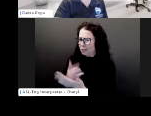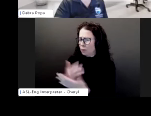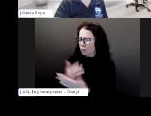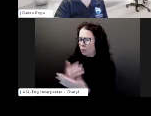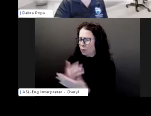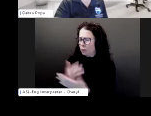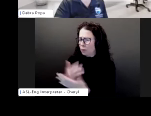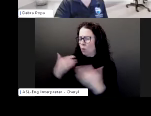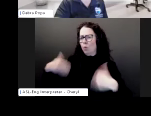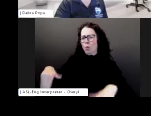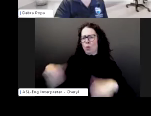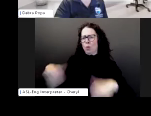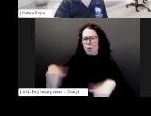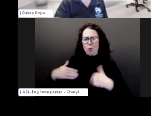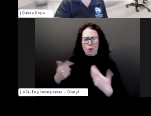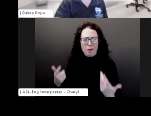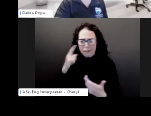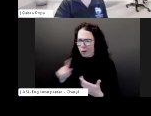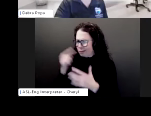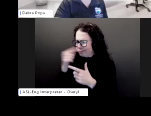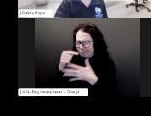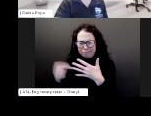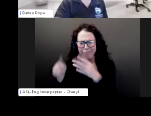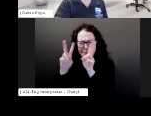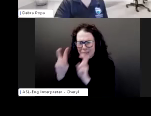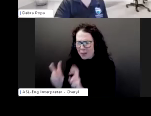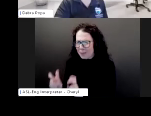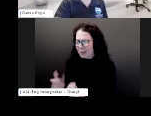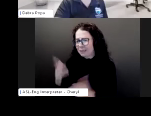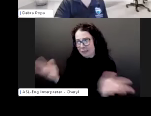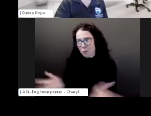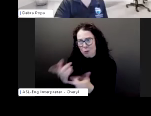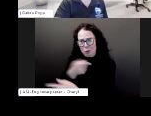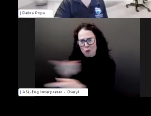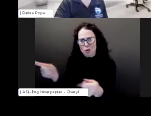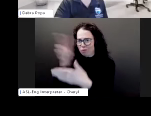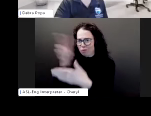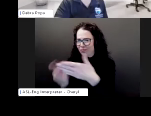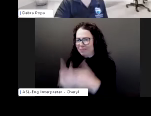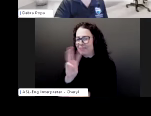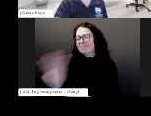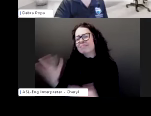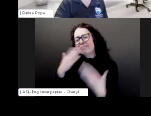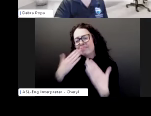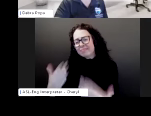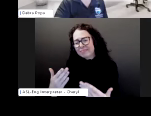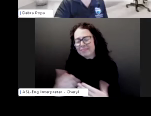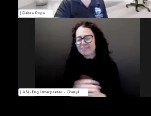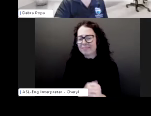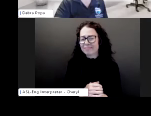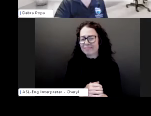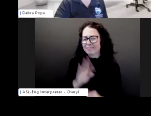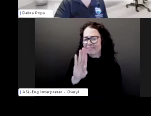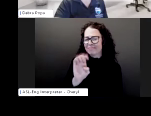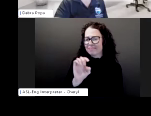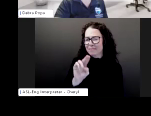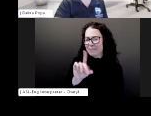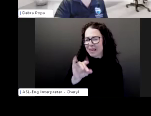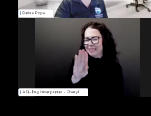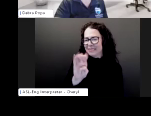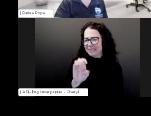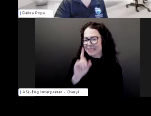to go and check those out. So thank you, Benedict, for taking over today as well and co-hosting, and for both